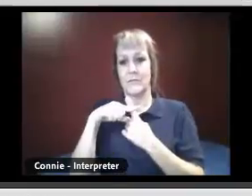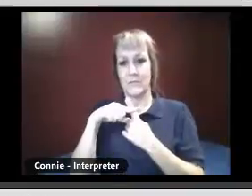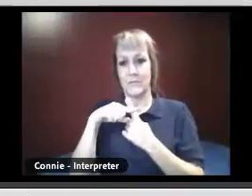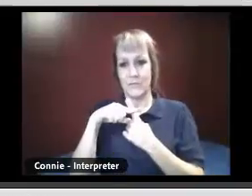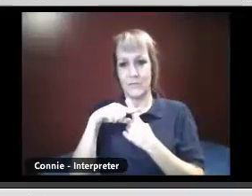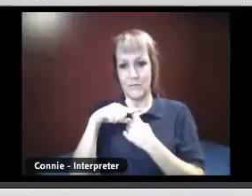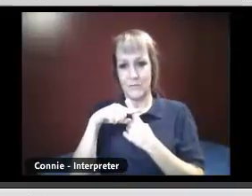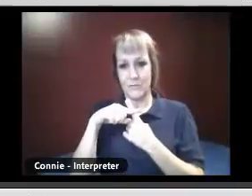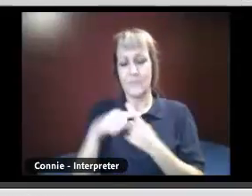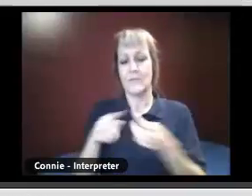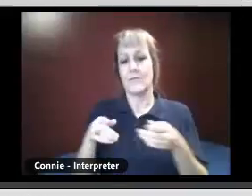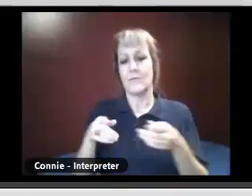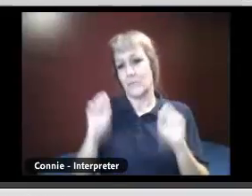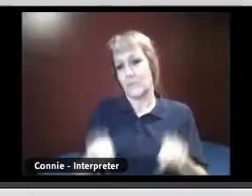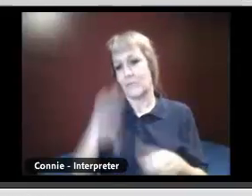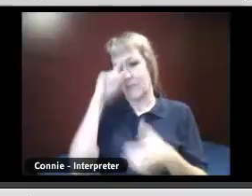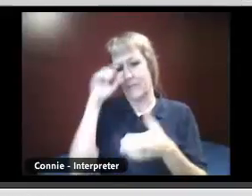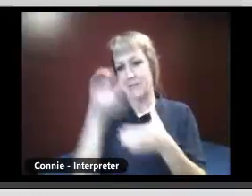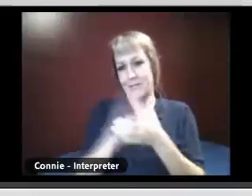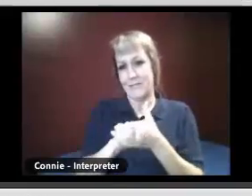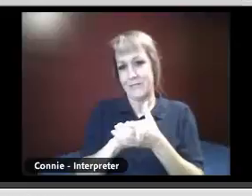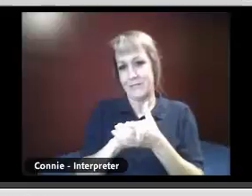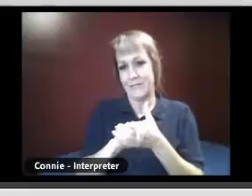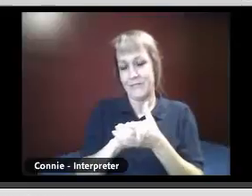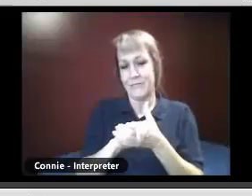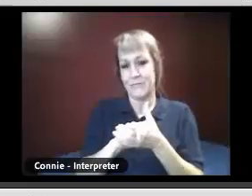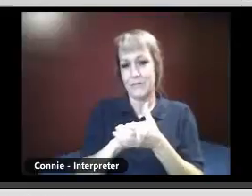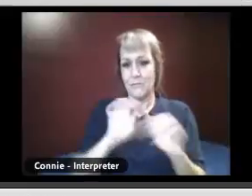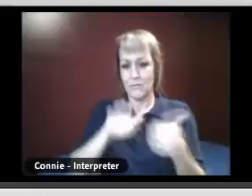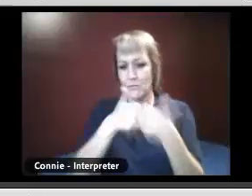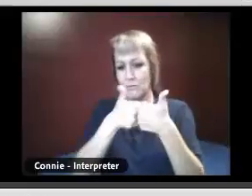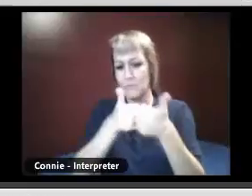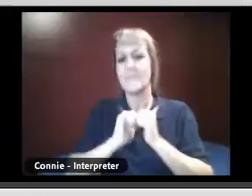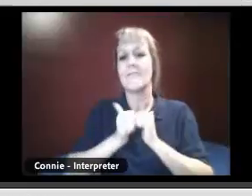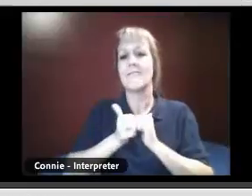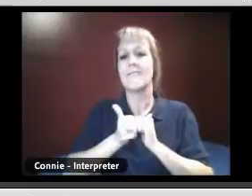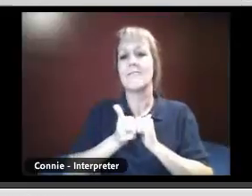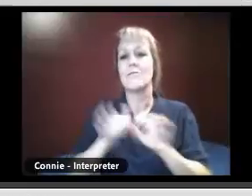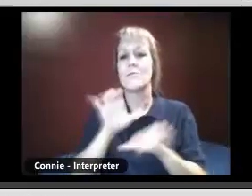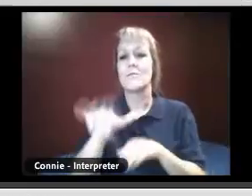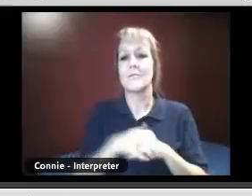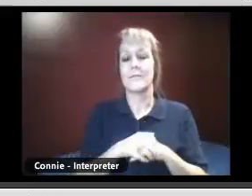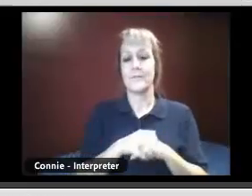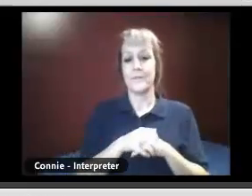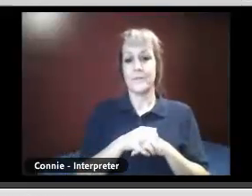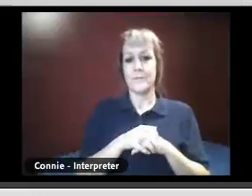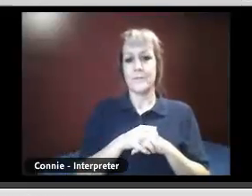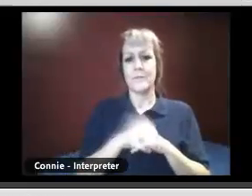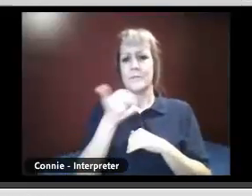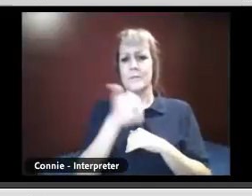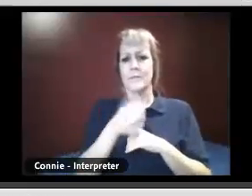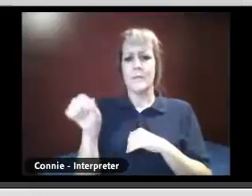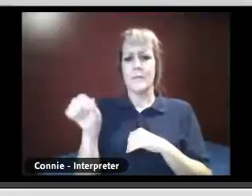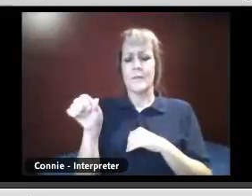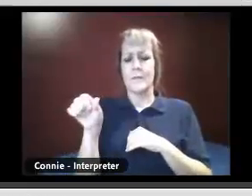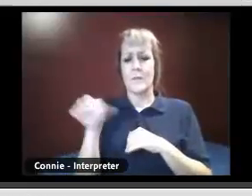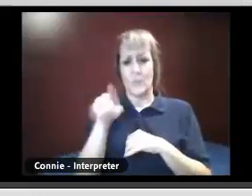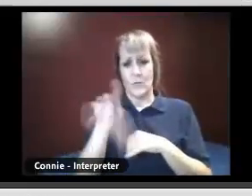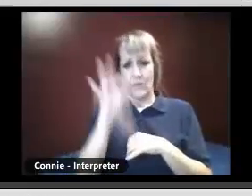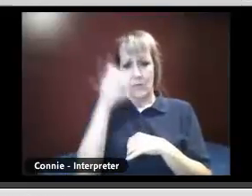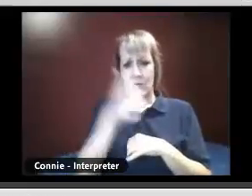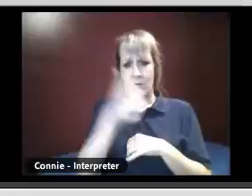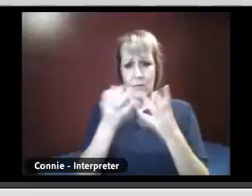and believe that you can do this. Now the challenge is, how do we go about doing that? So did you find any value